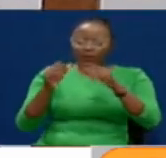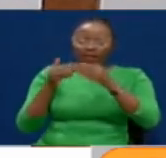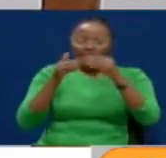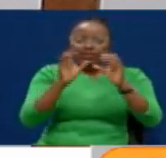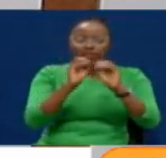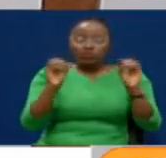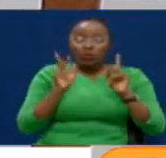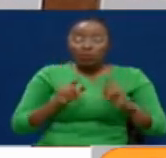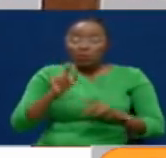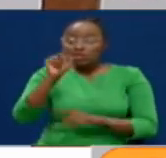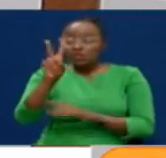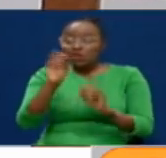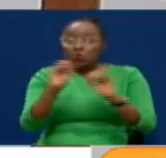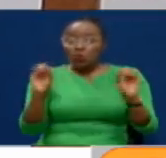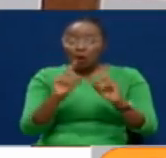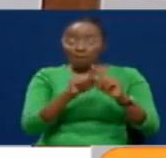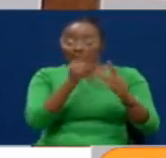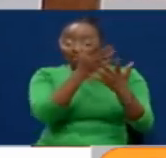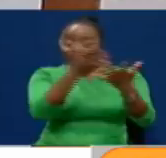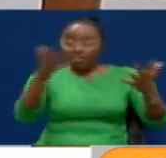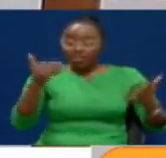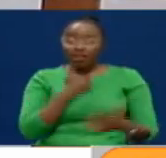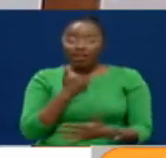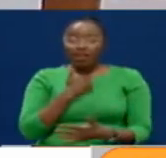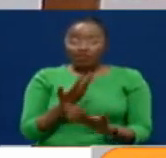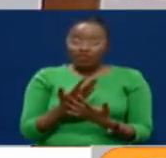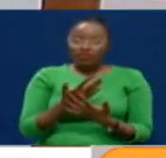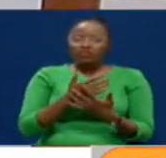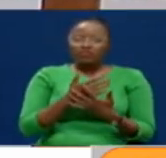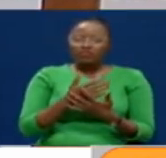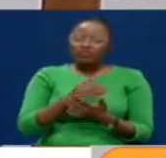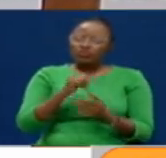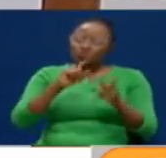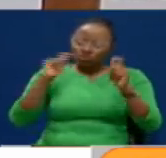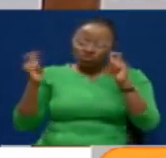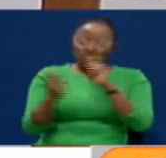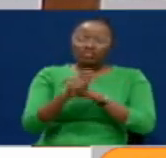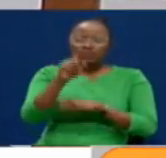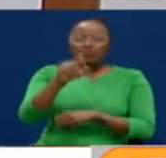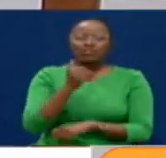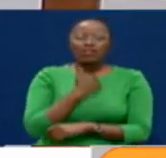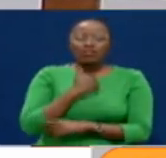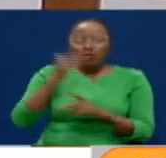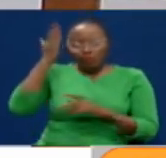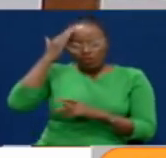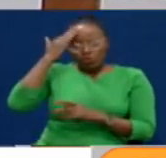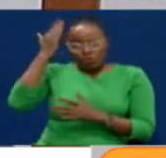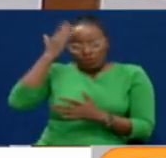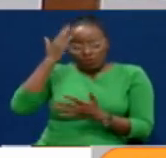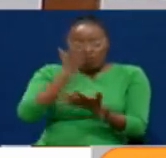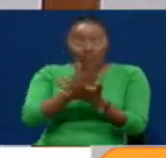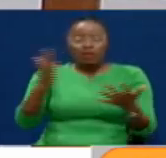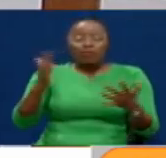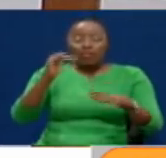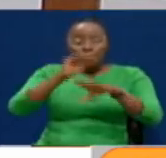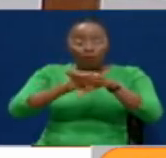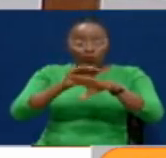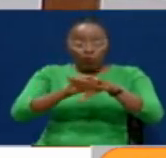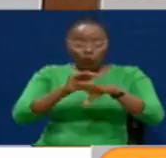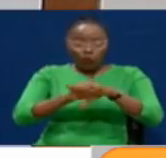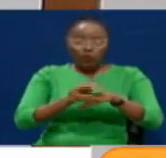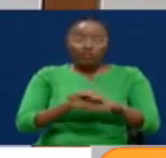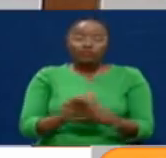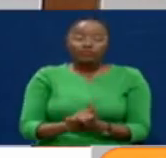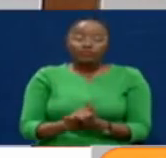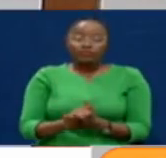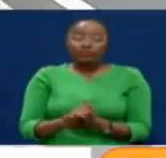people on TV. Yeah. In your market, uko in Bunyore. Yeah. Make a change. Be known, be remembered for something, and be good. at what you do. You